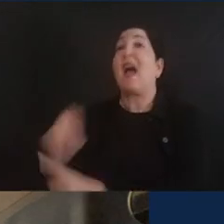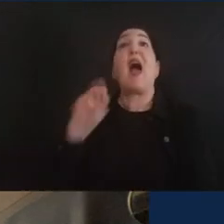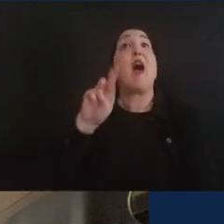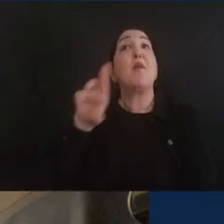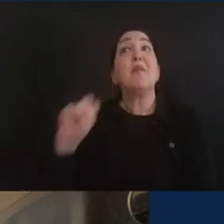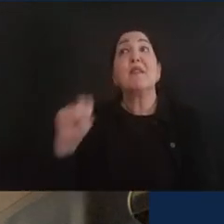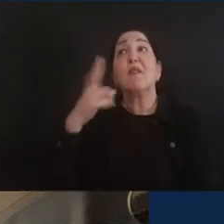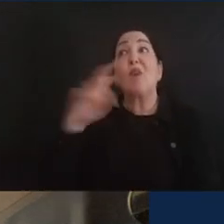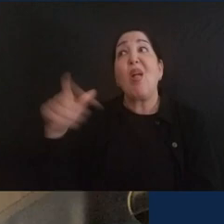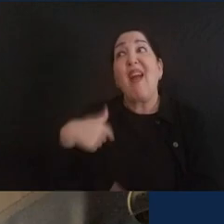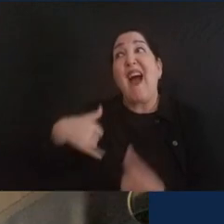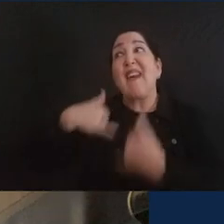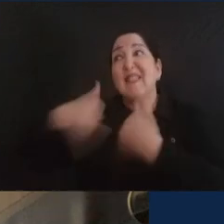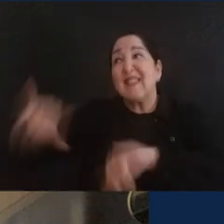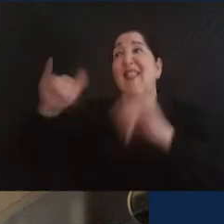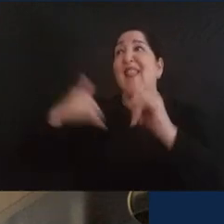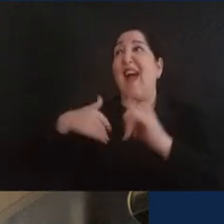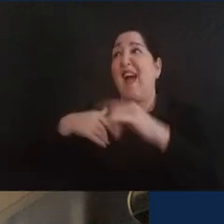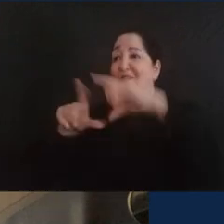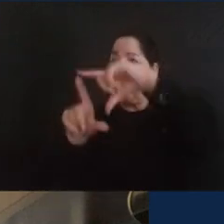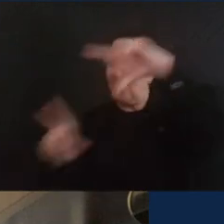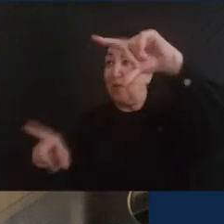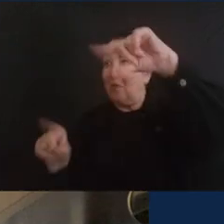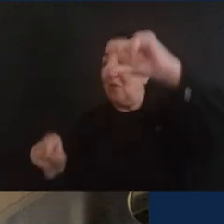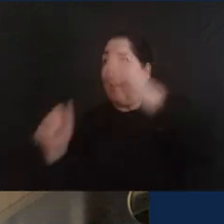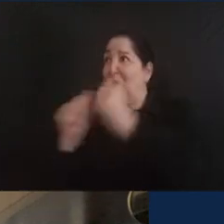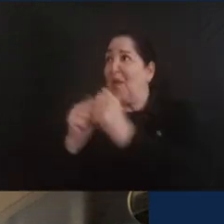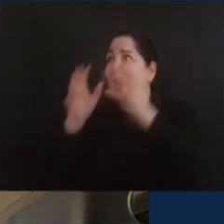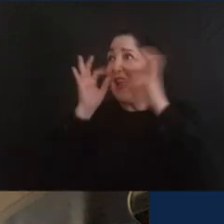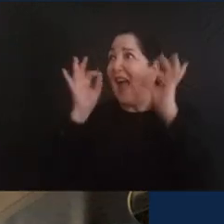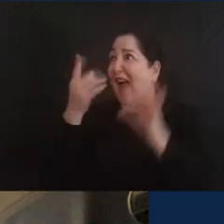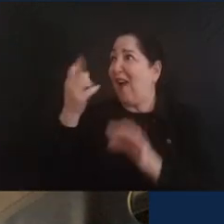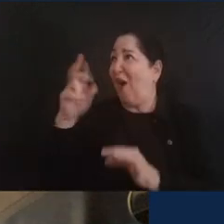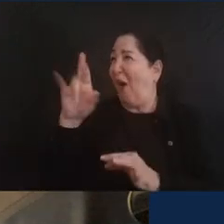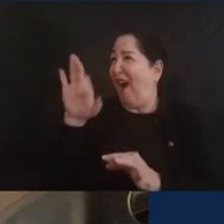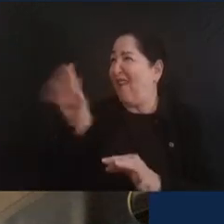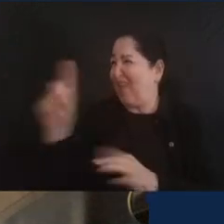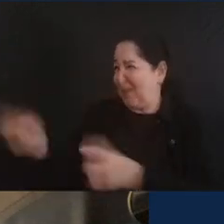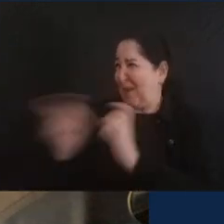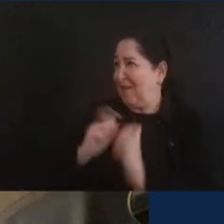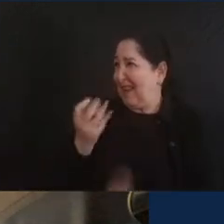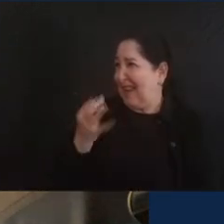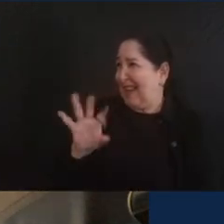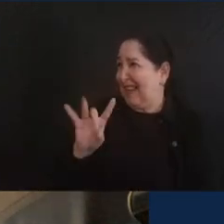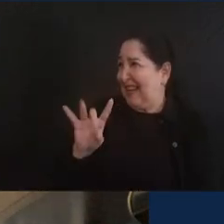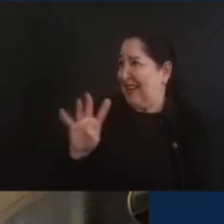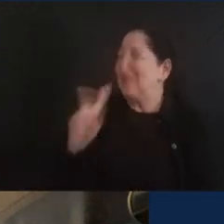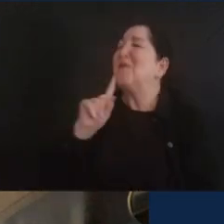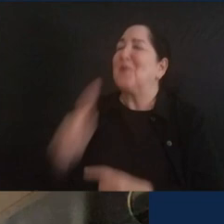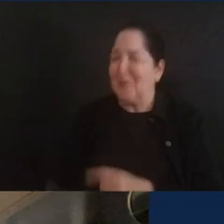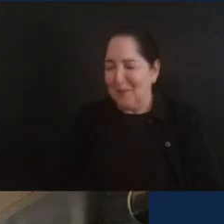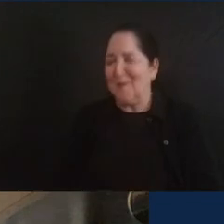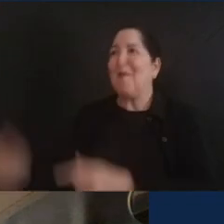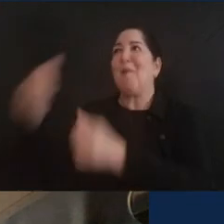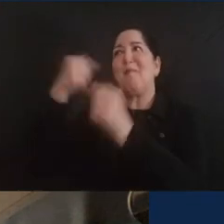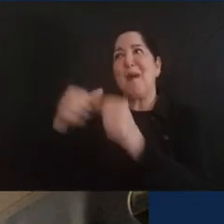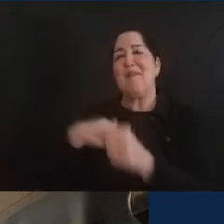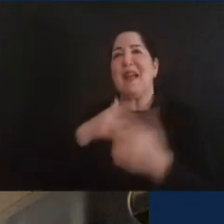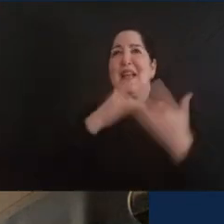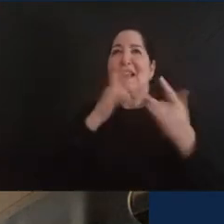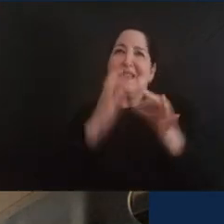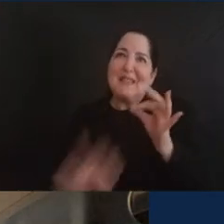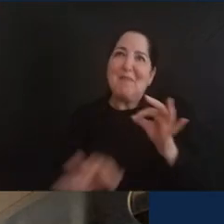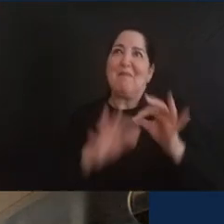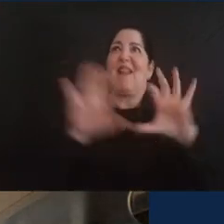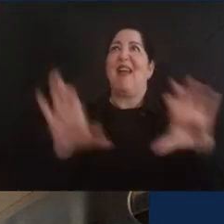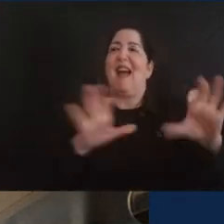lips. And Mrs. Hall, I still have this Garfield bookmark that you gave me in 1982 as a reminder